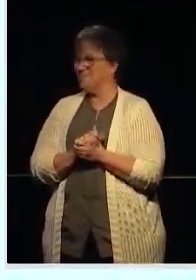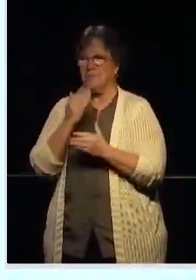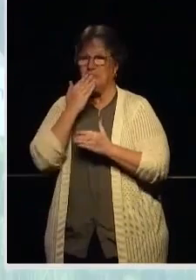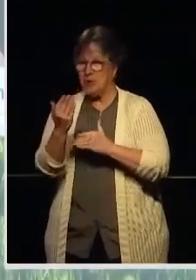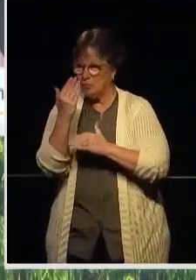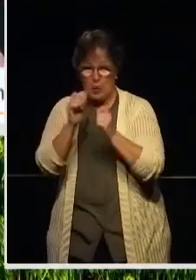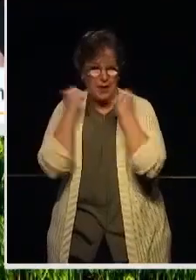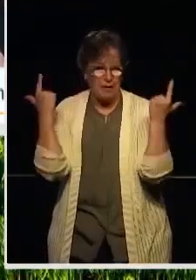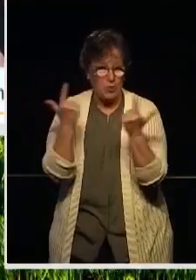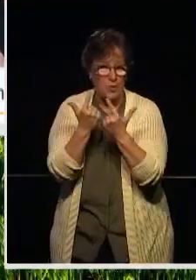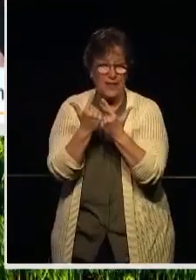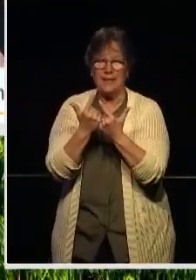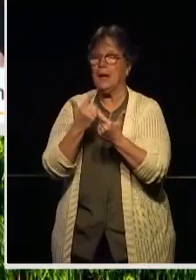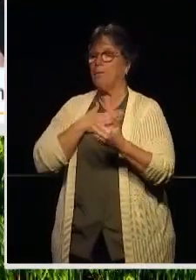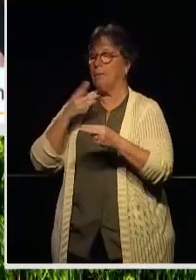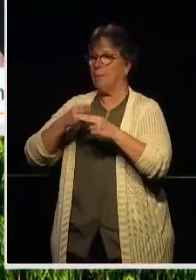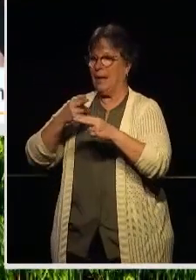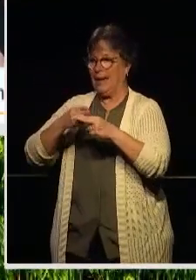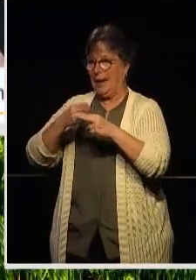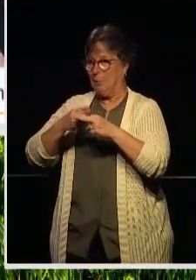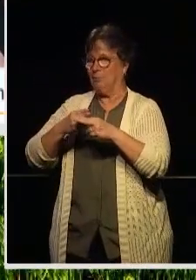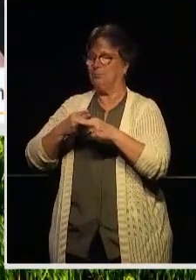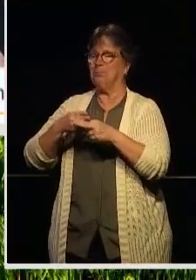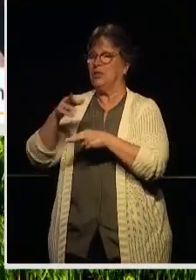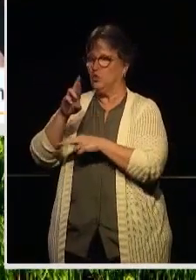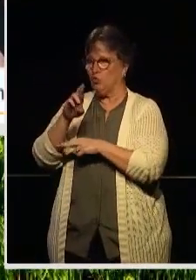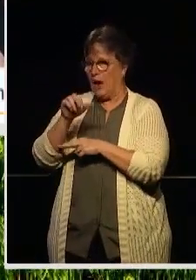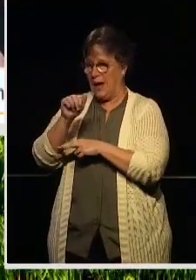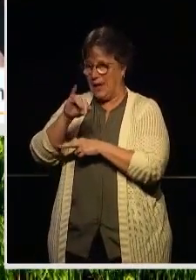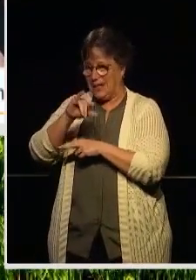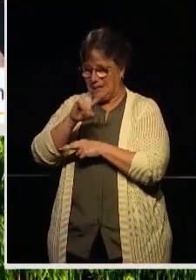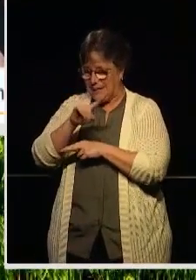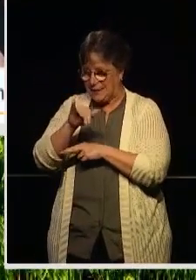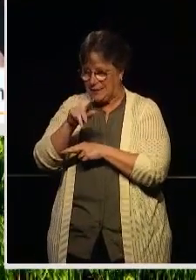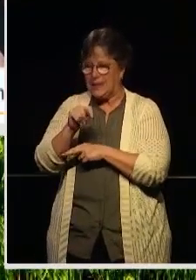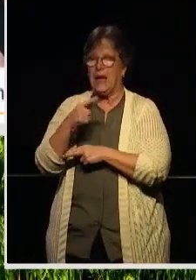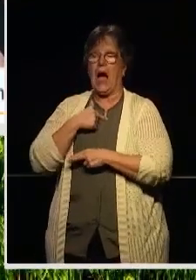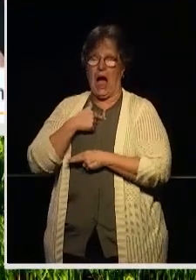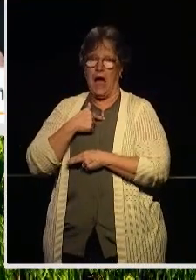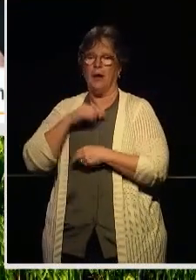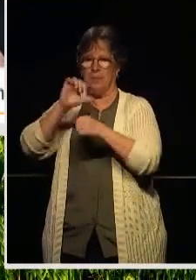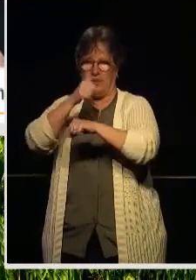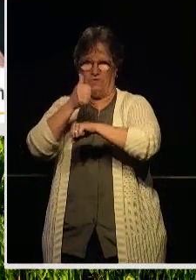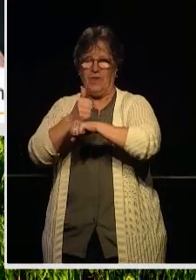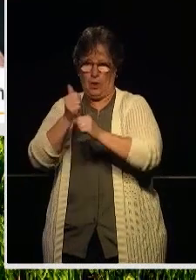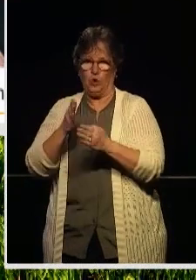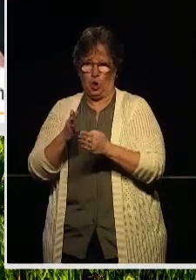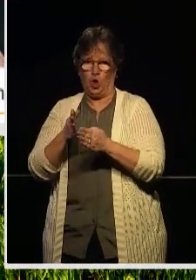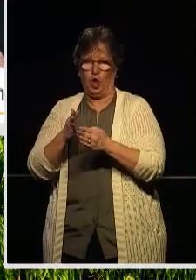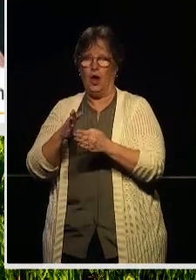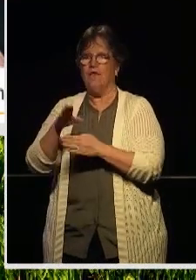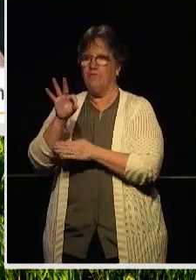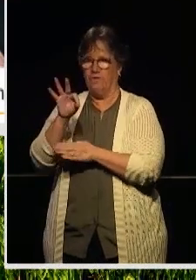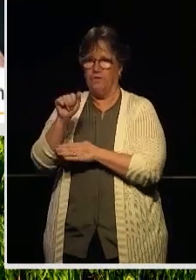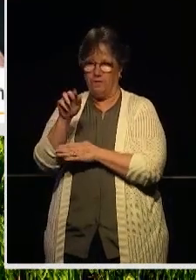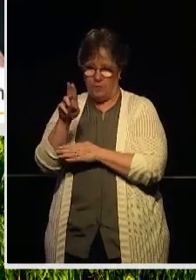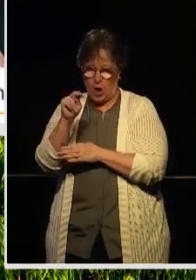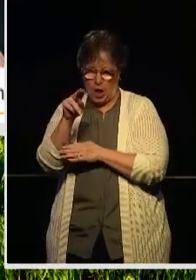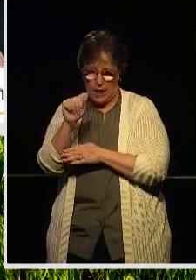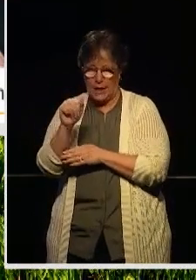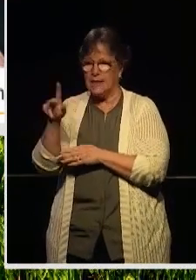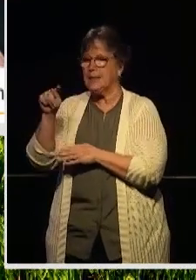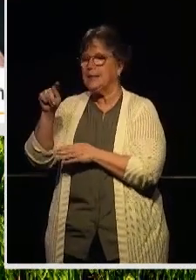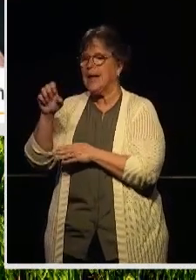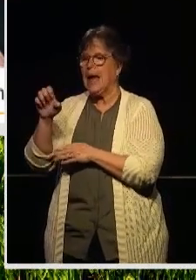Good morning, everyone. My name is Rajat Pandya. I'm the co-founder and CEO at FaunaTech. We are a biotechnology expert